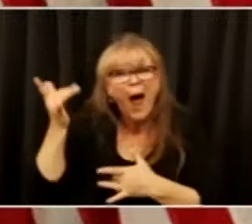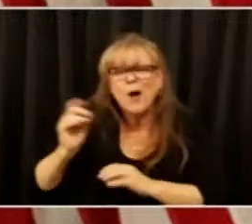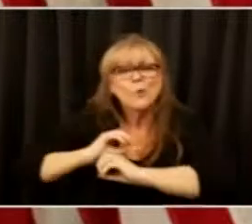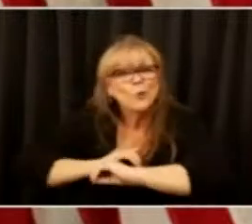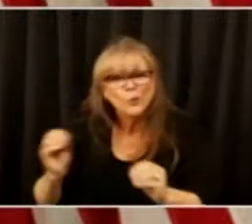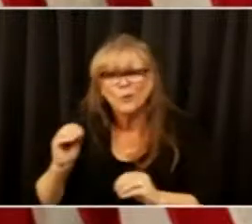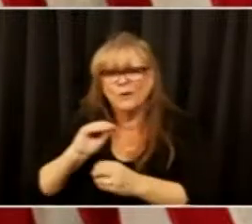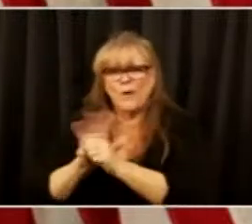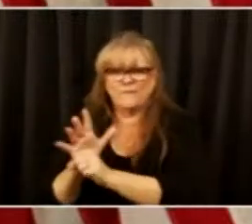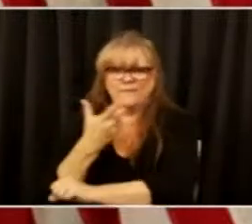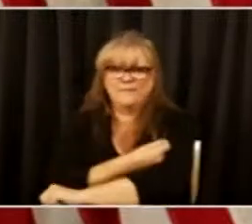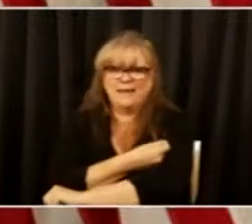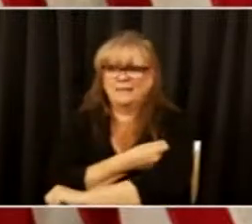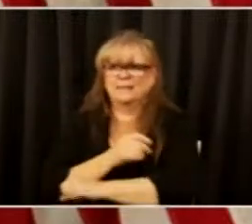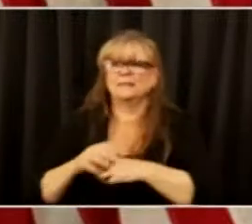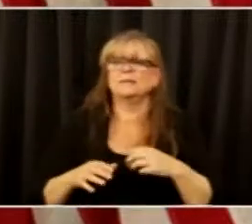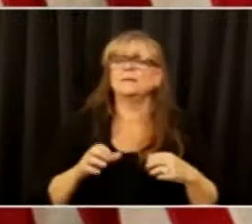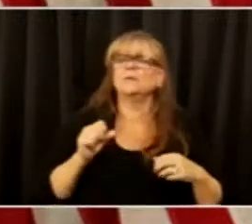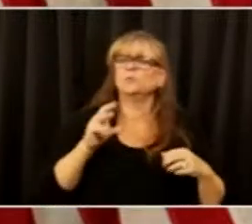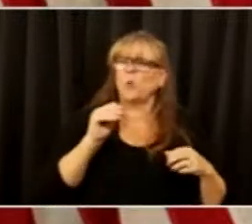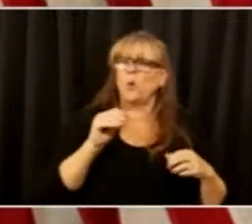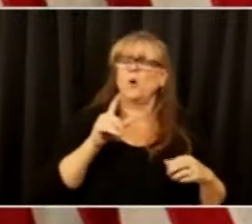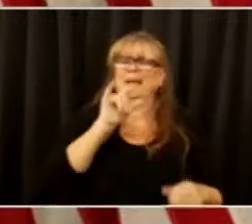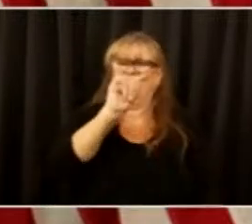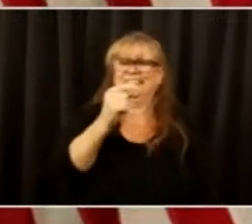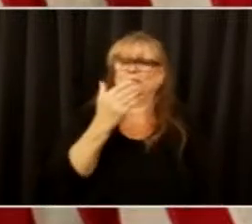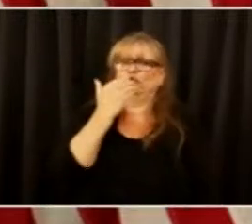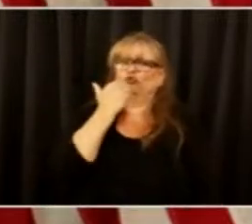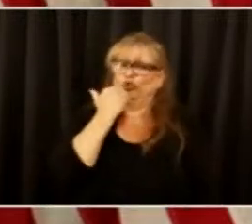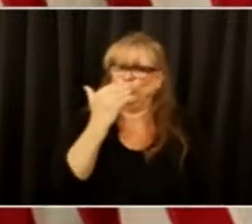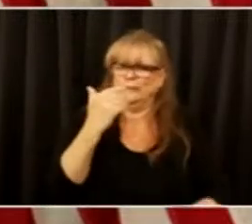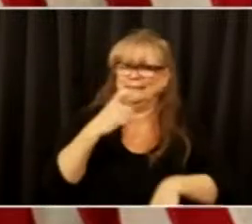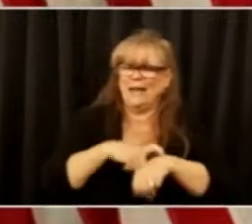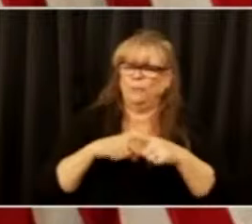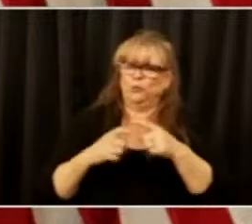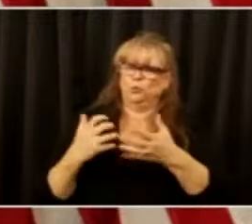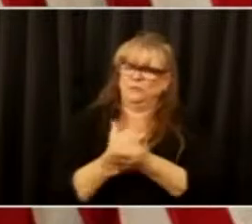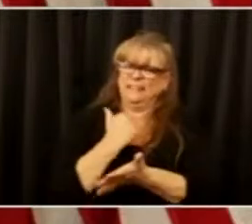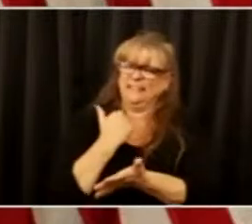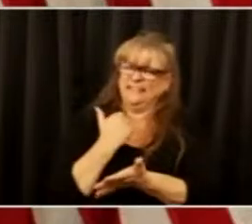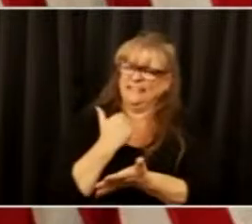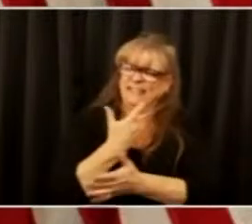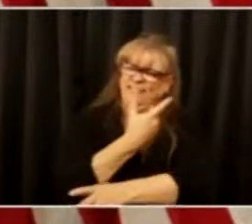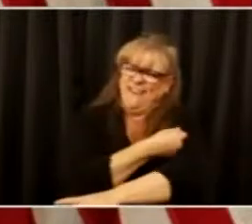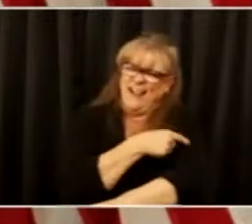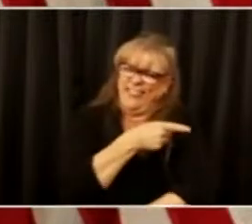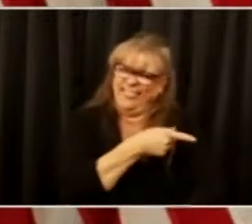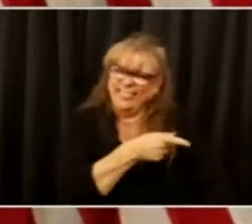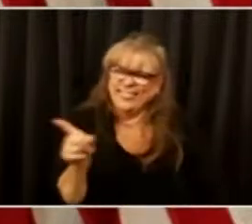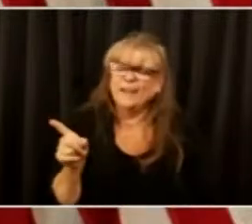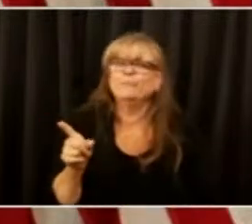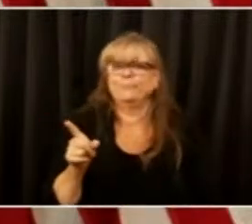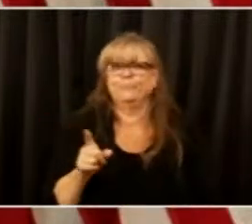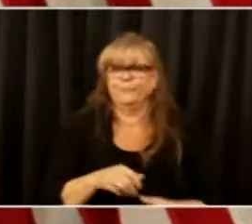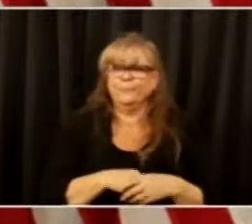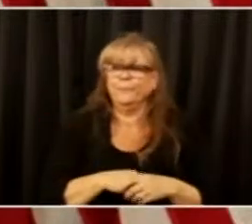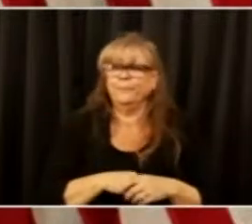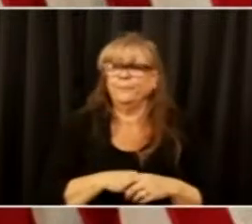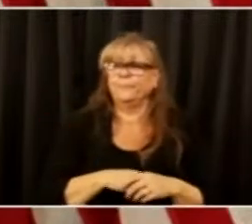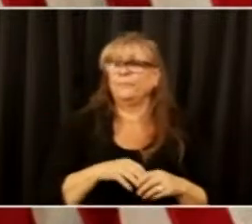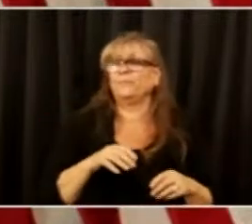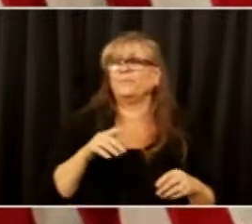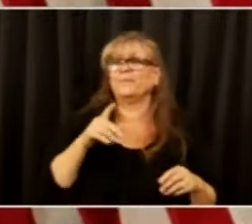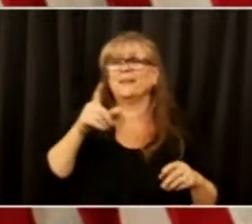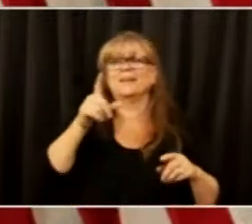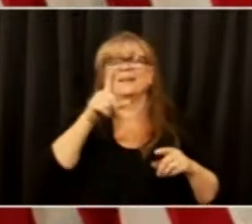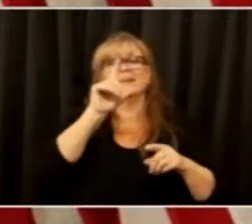now is the right time to get our children vaccinated, and that we know that this is a very safe, effective